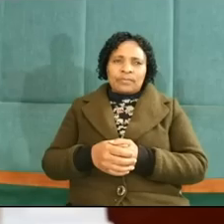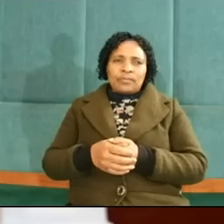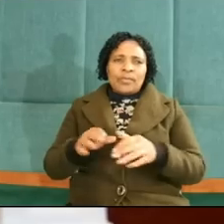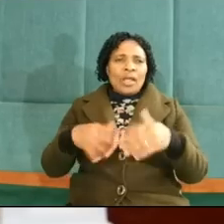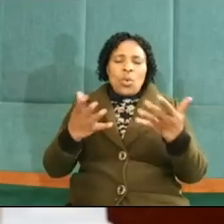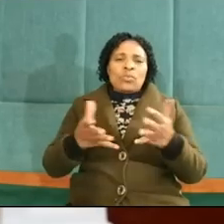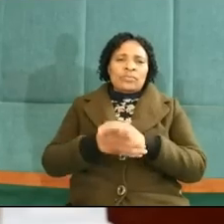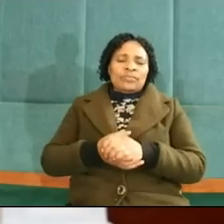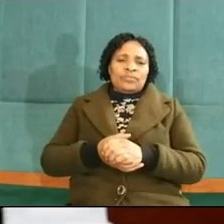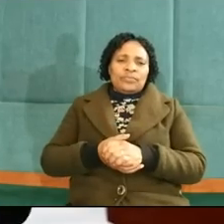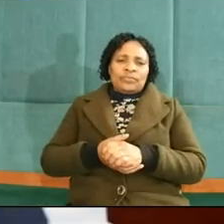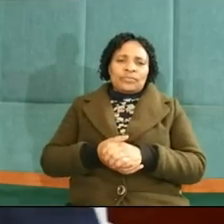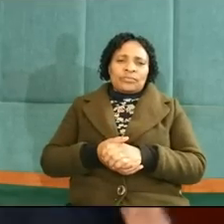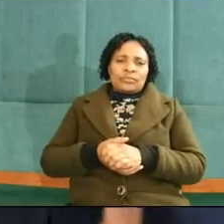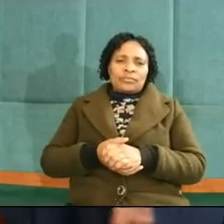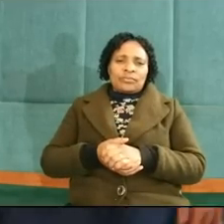How?